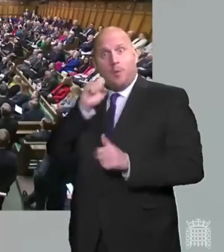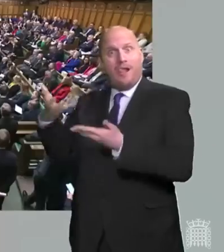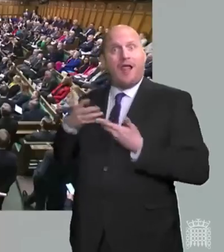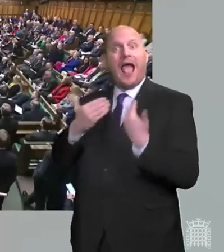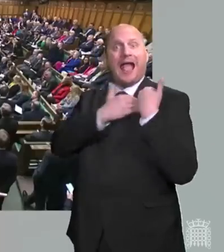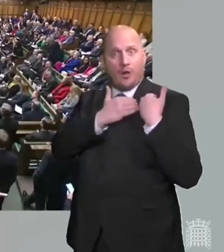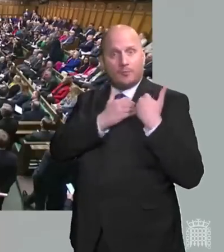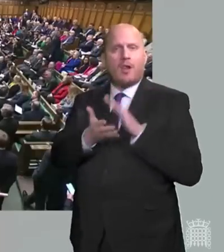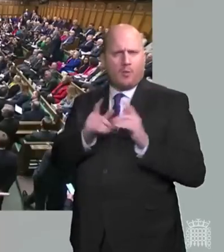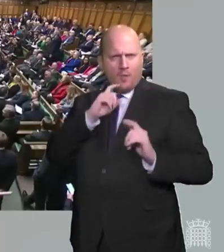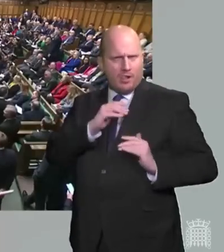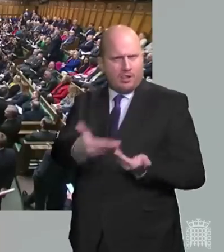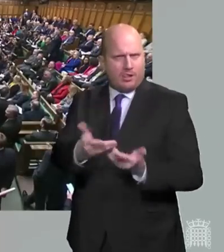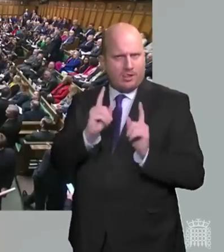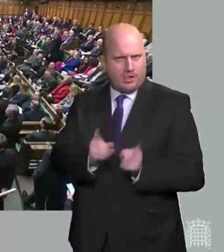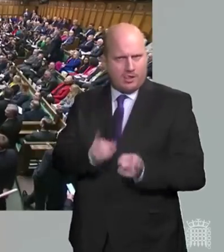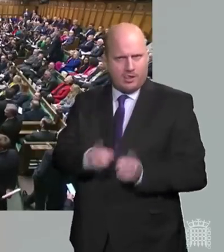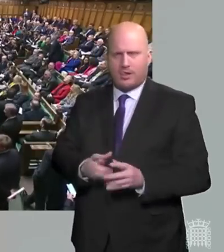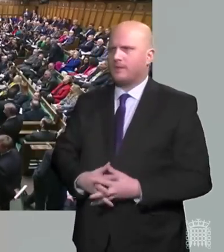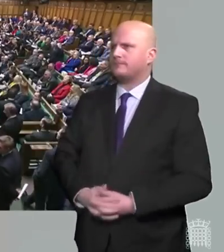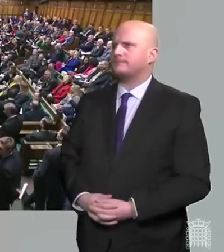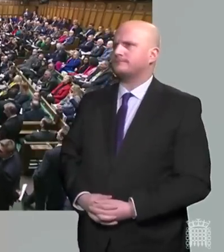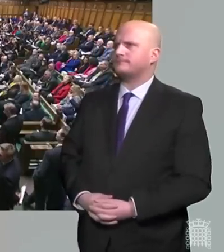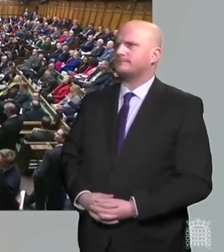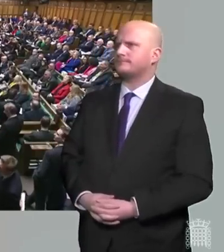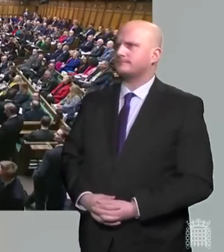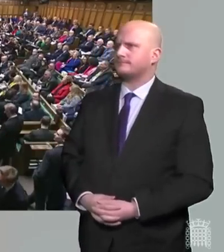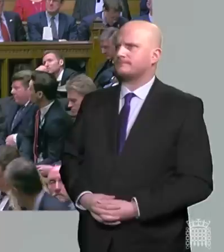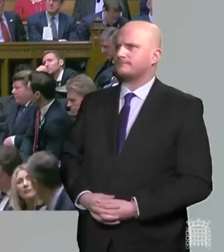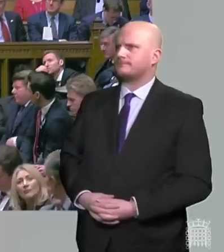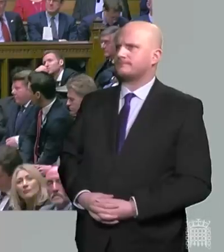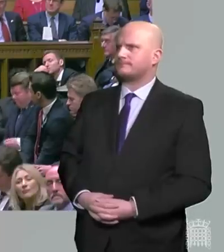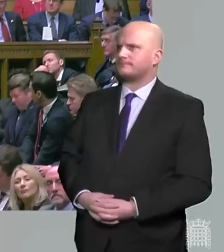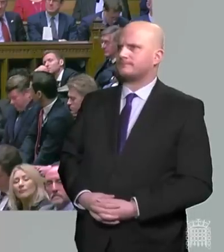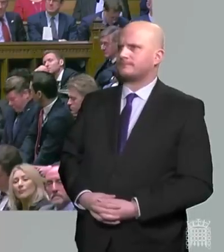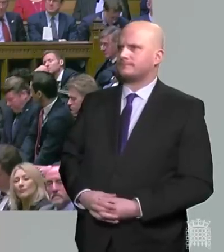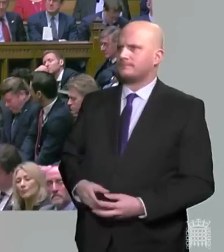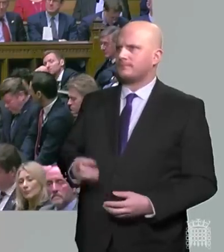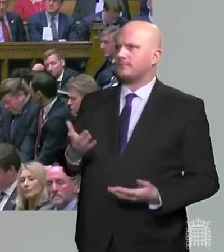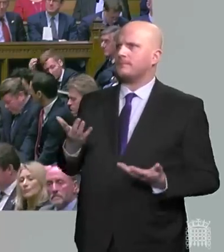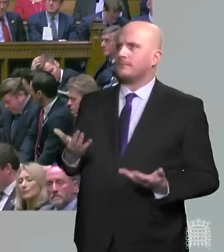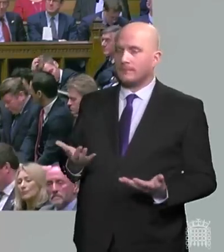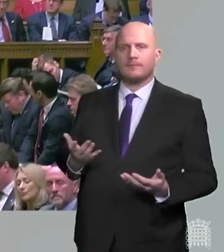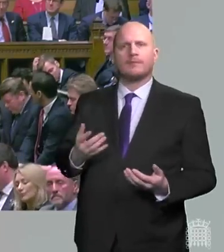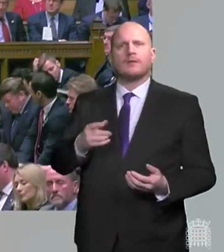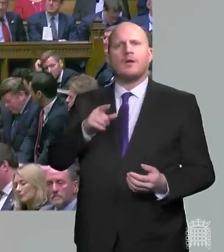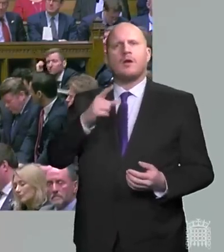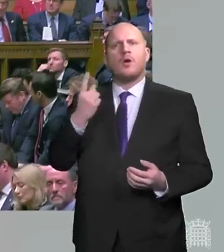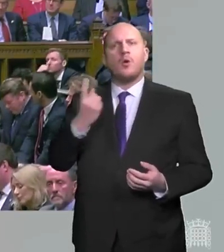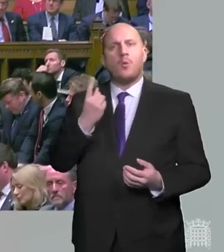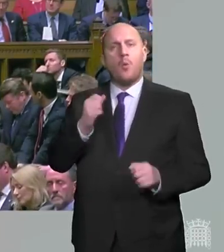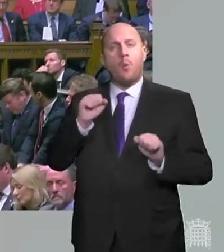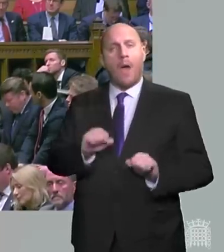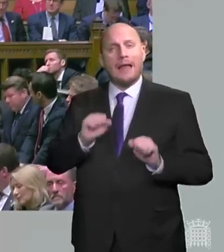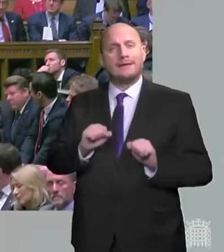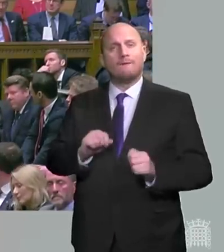Roberts. Thank you, Mr. Speaker. Wales has almost 40 times more people than England waiting more than 2 years for NHS